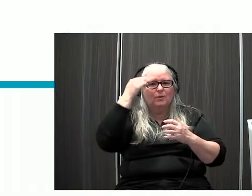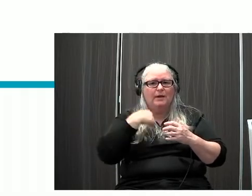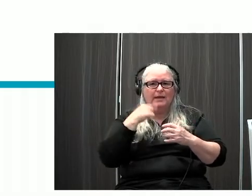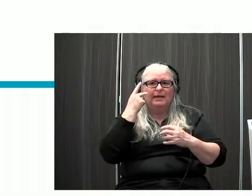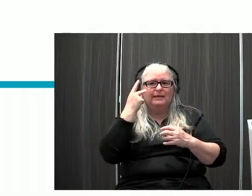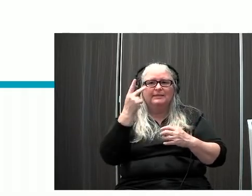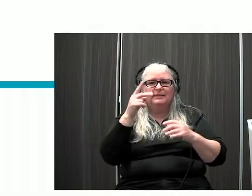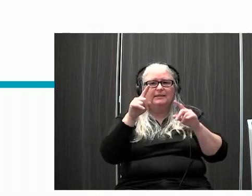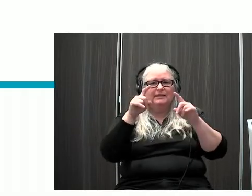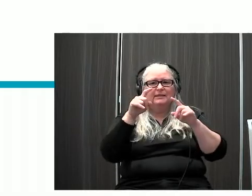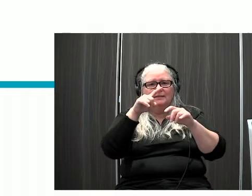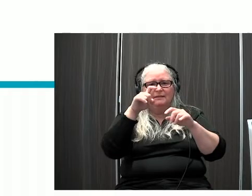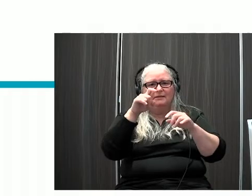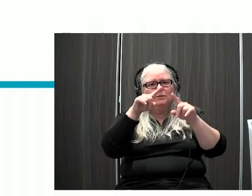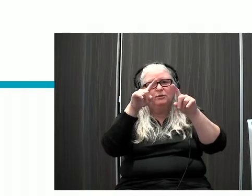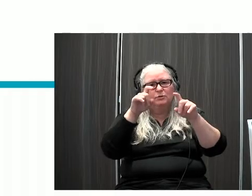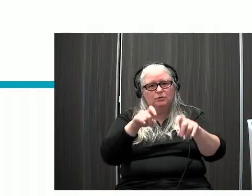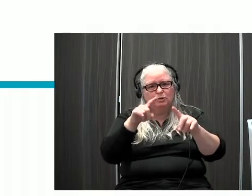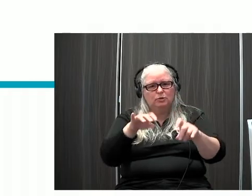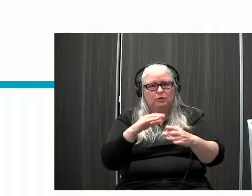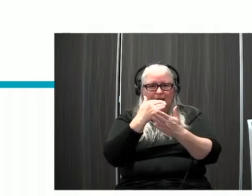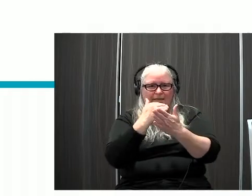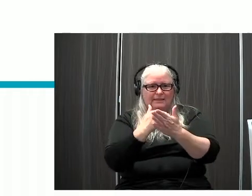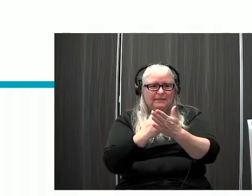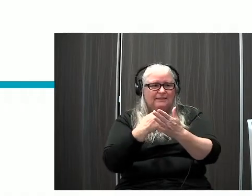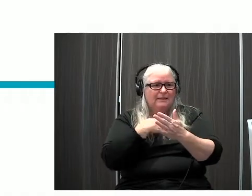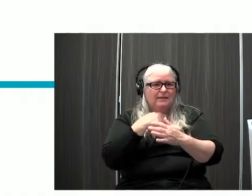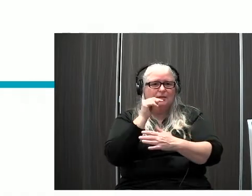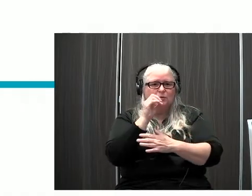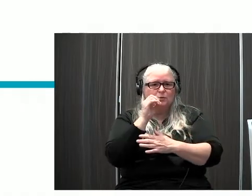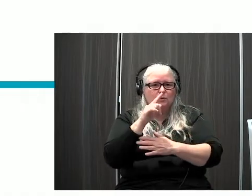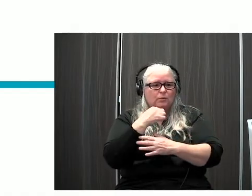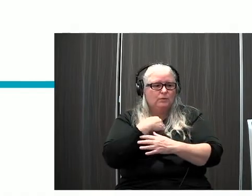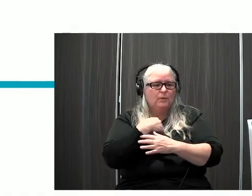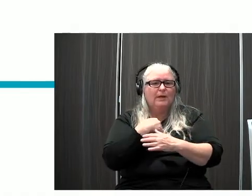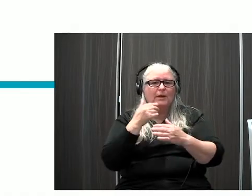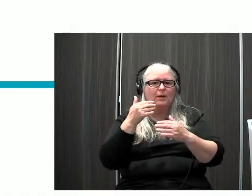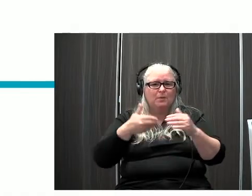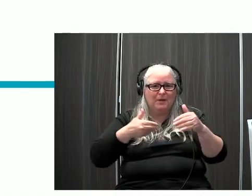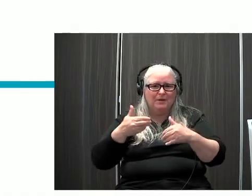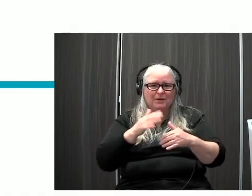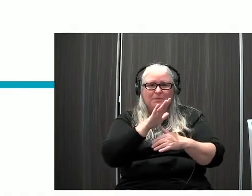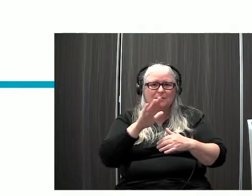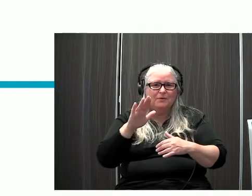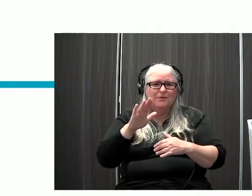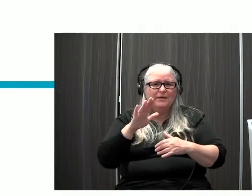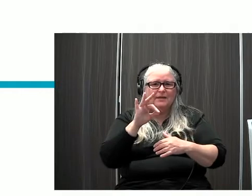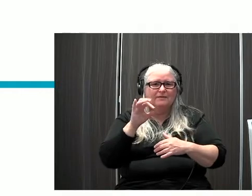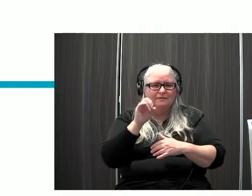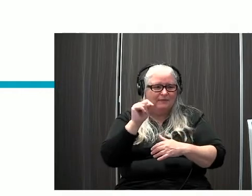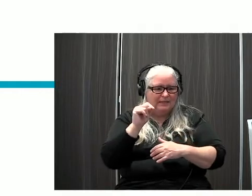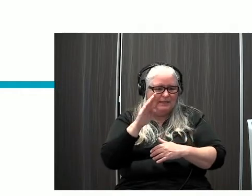checklist as a constantly evolving tool. So I always welcome feedback from parents and professionals. So if at any point, either